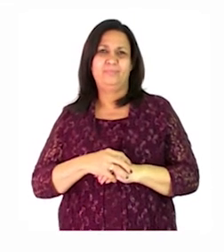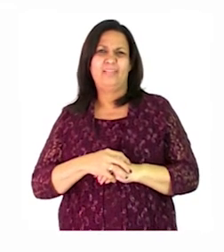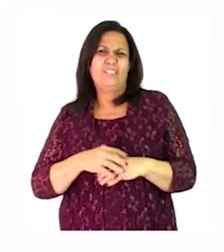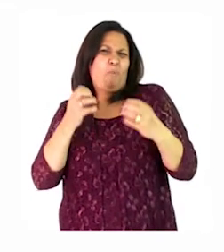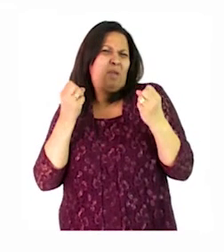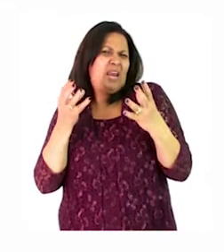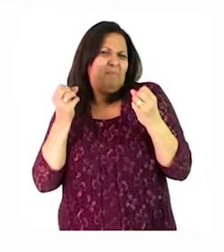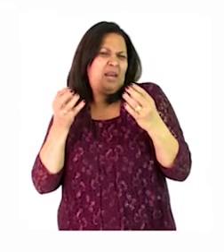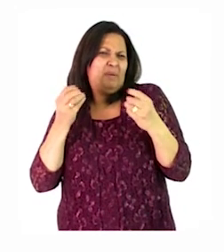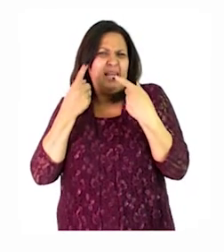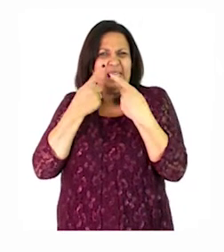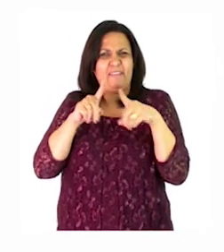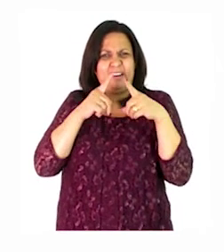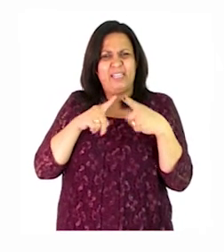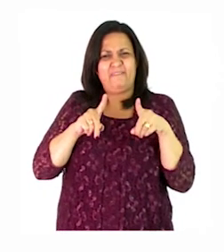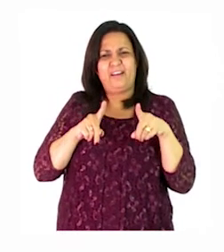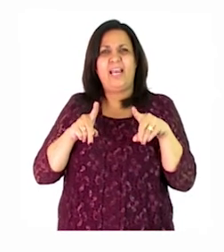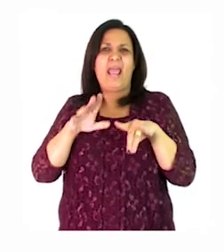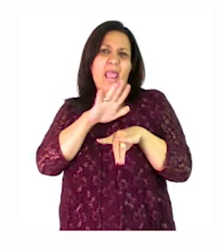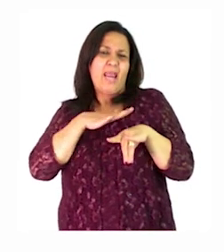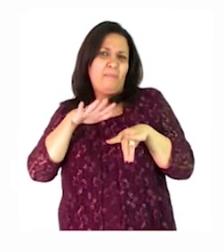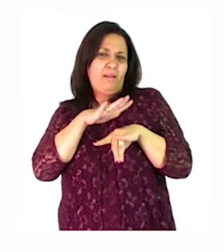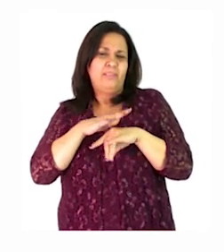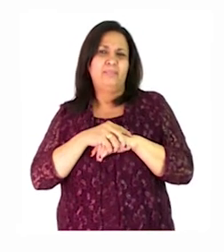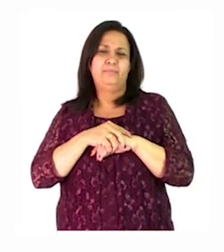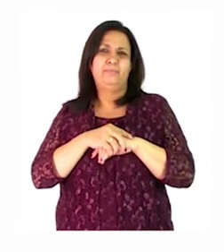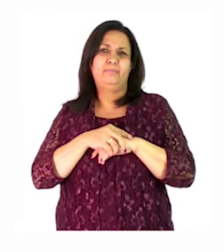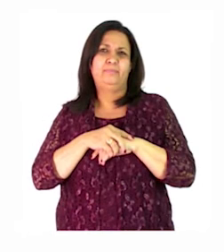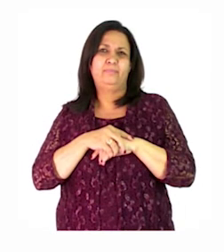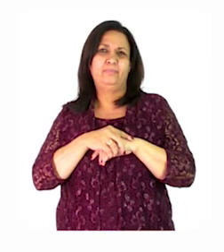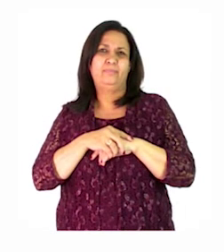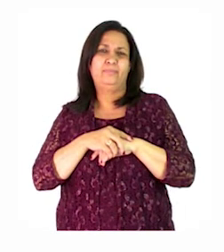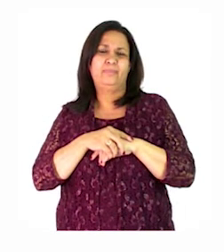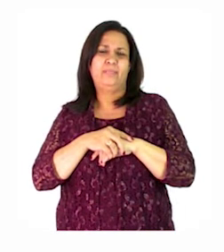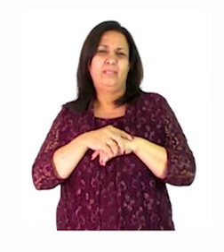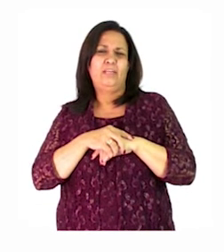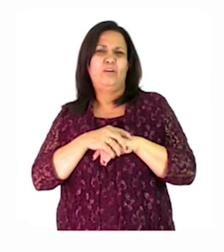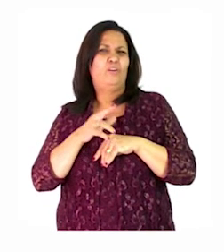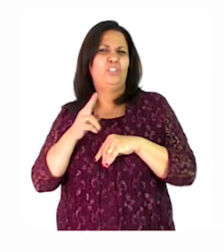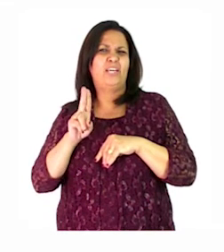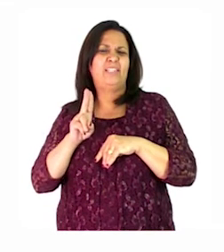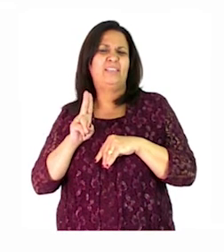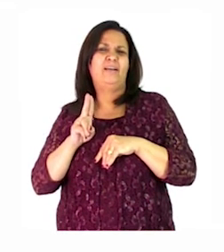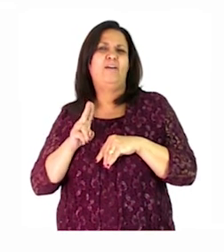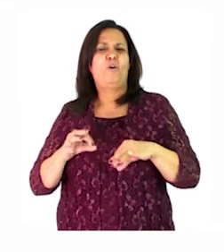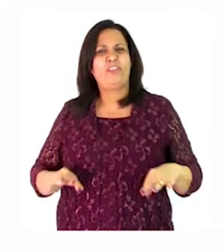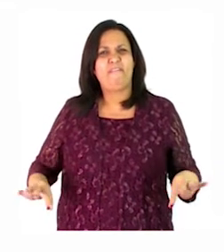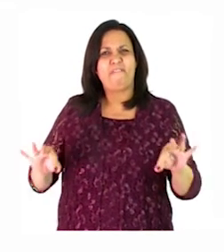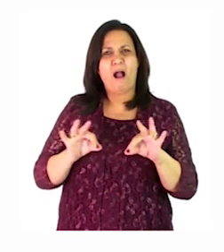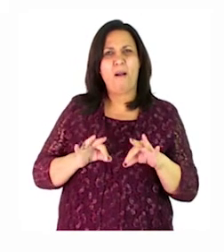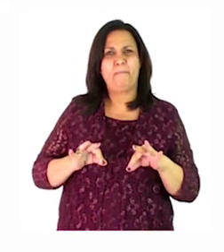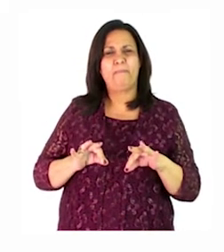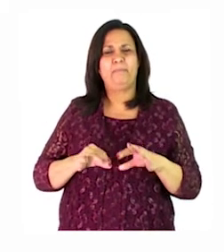many other different kinds of animals that we can find, not only farm animals. So